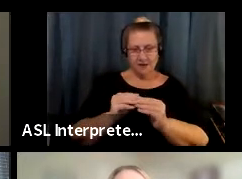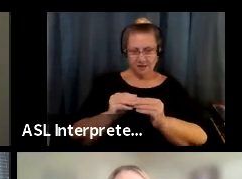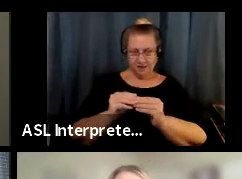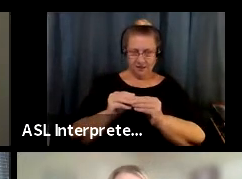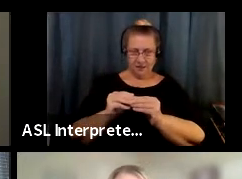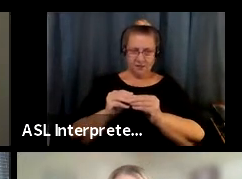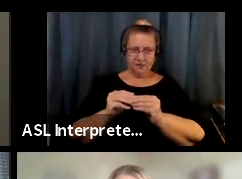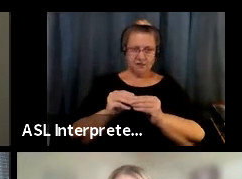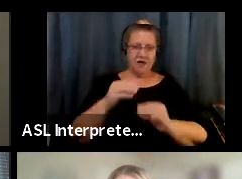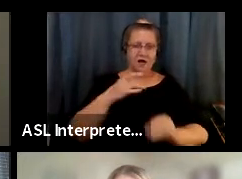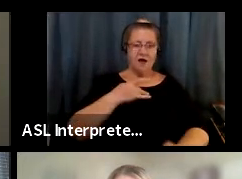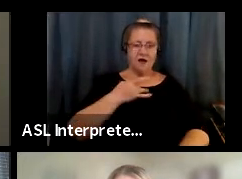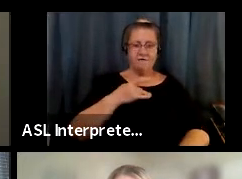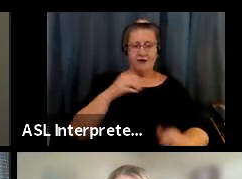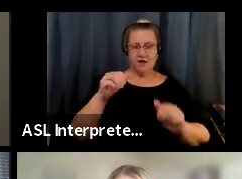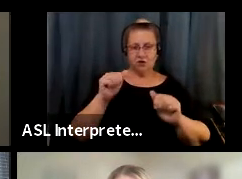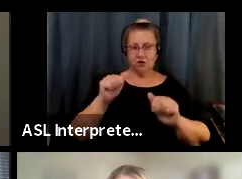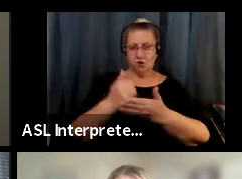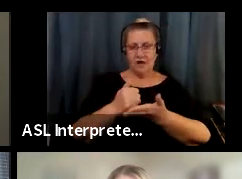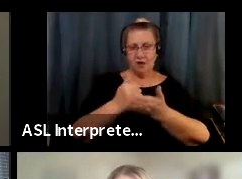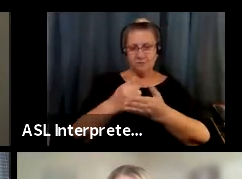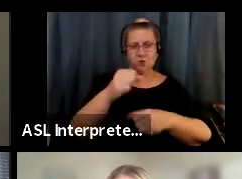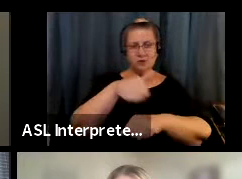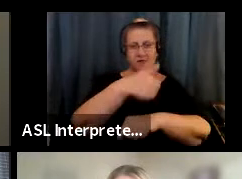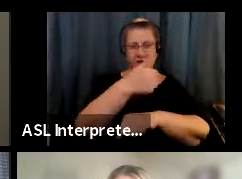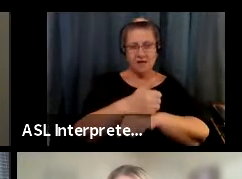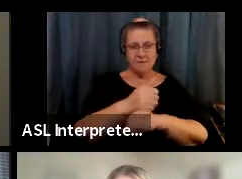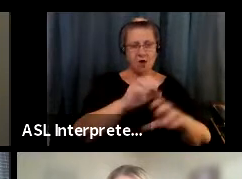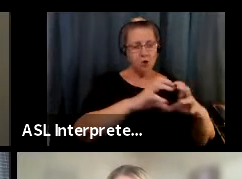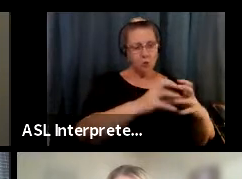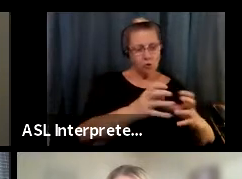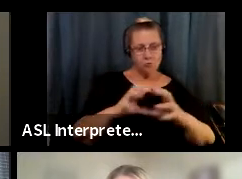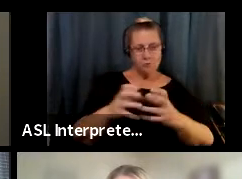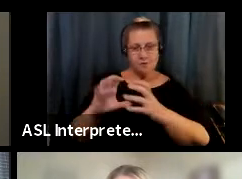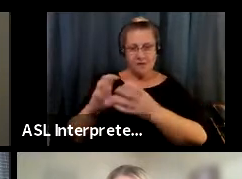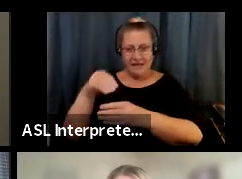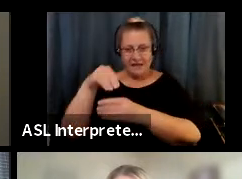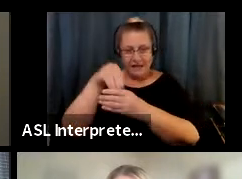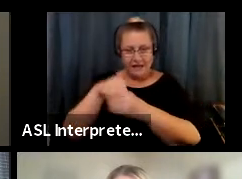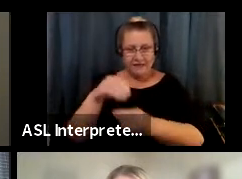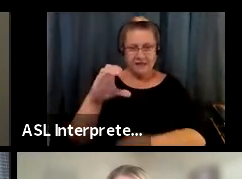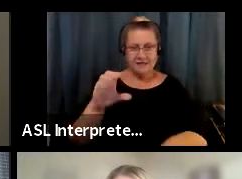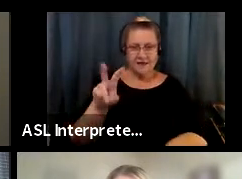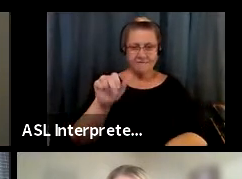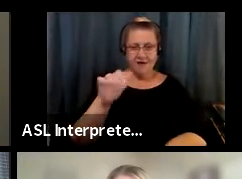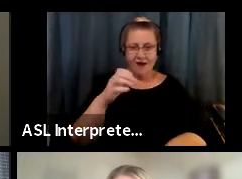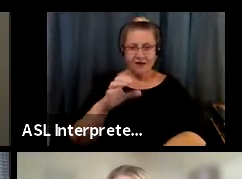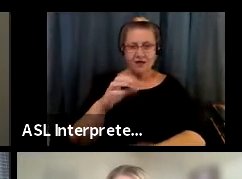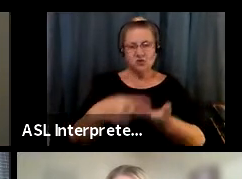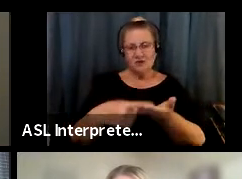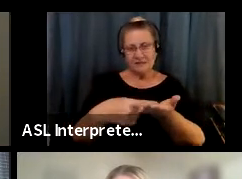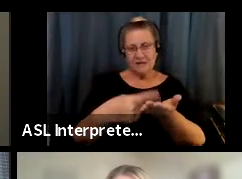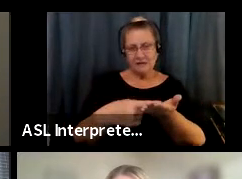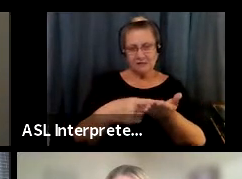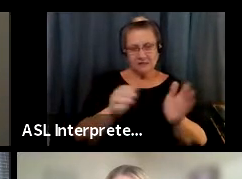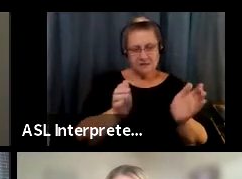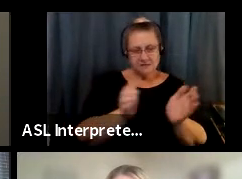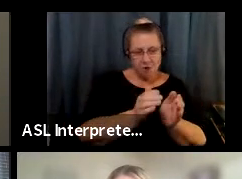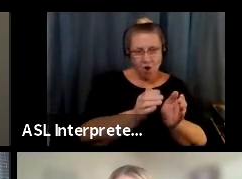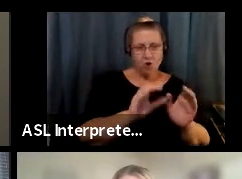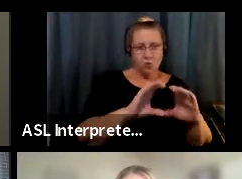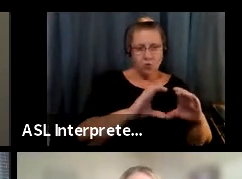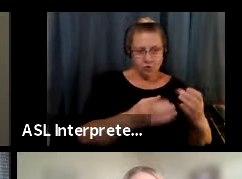have been helpful to create work groups by sector to address some of the issues. And there was also a recommendation